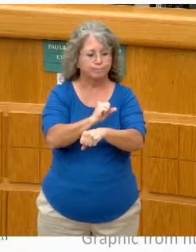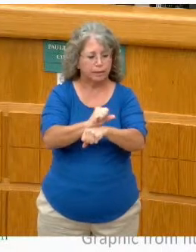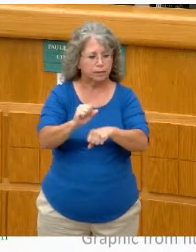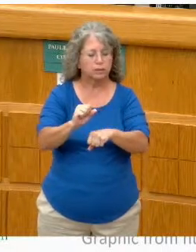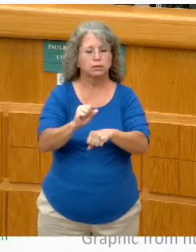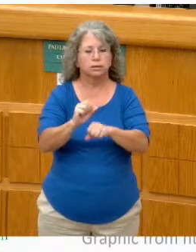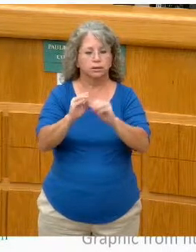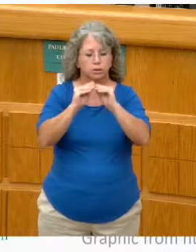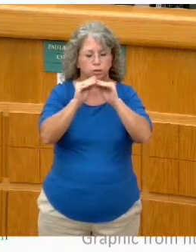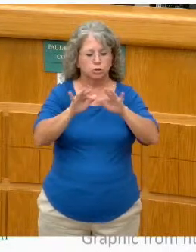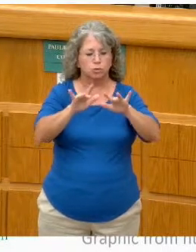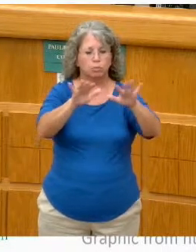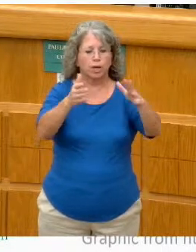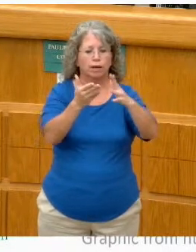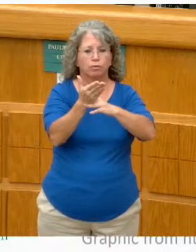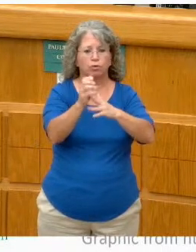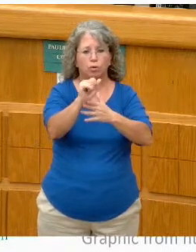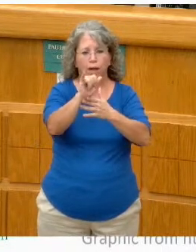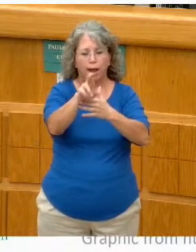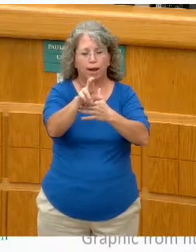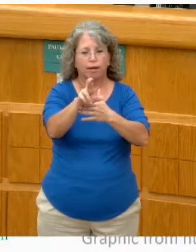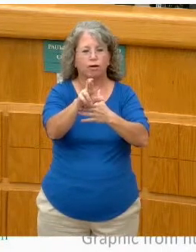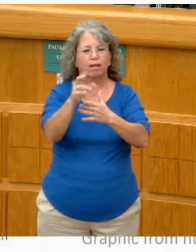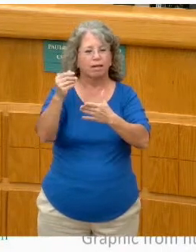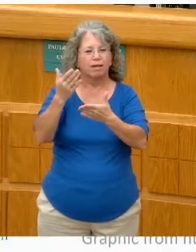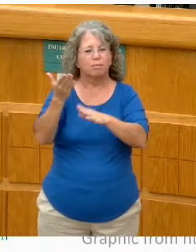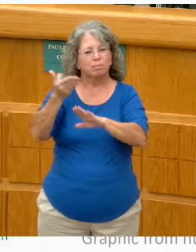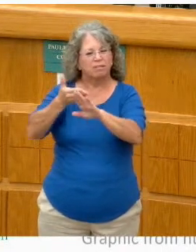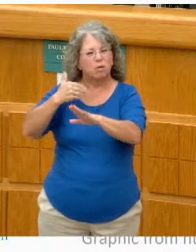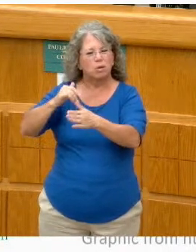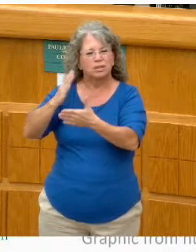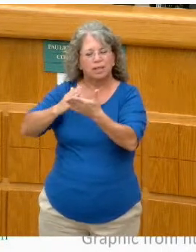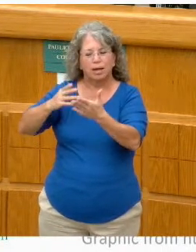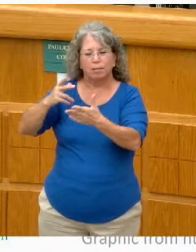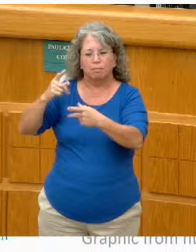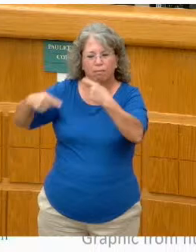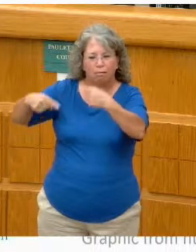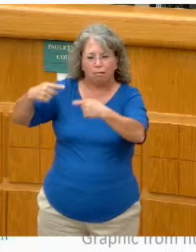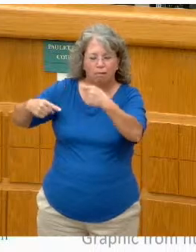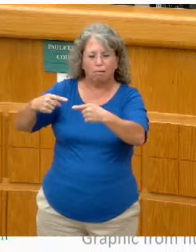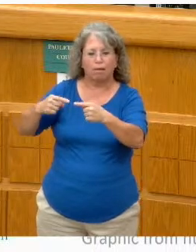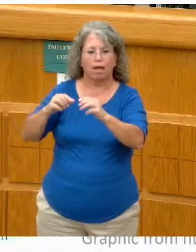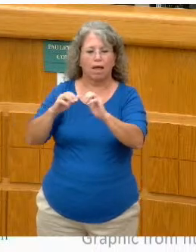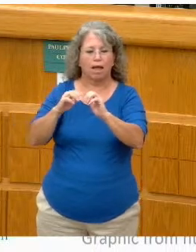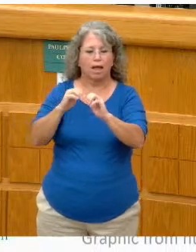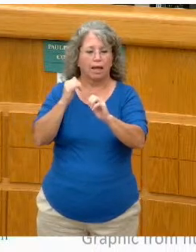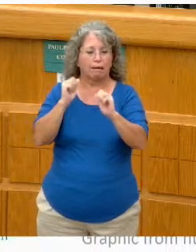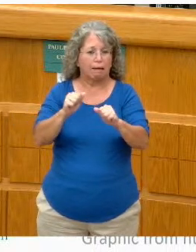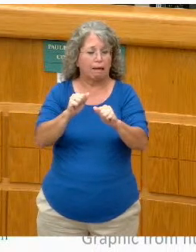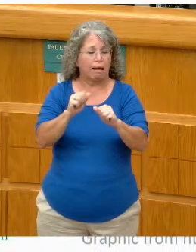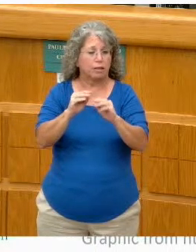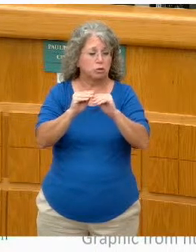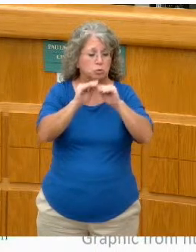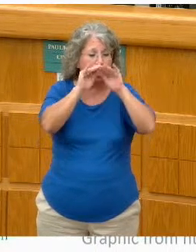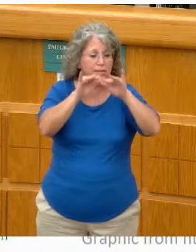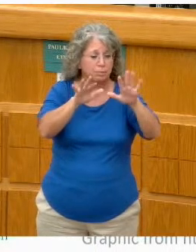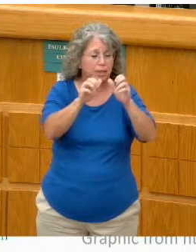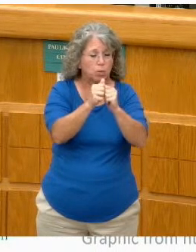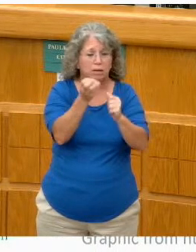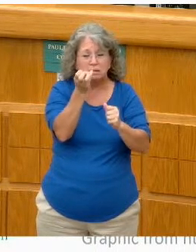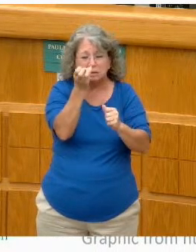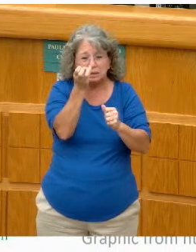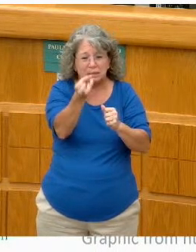small the particles were that COVID-19 could be transmitted in, and now they can be even transmitted in